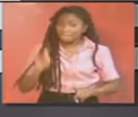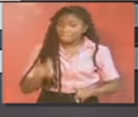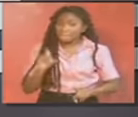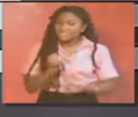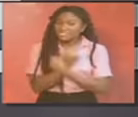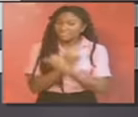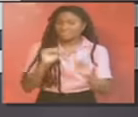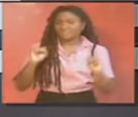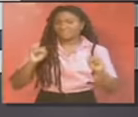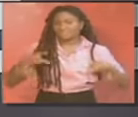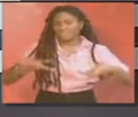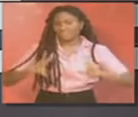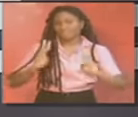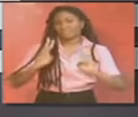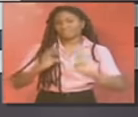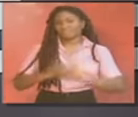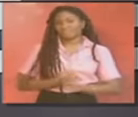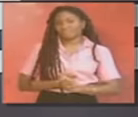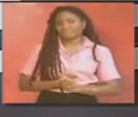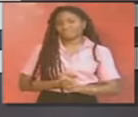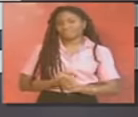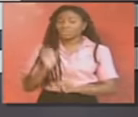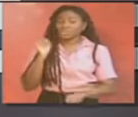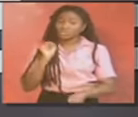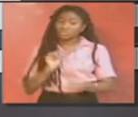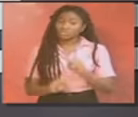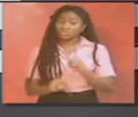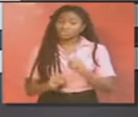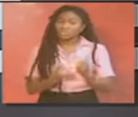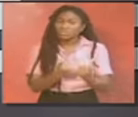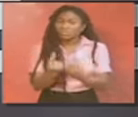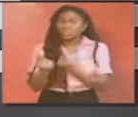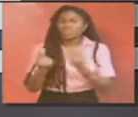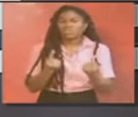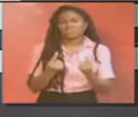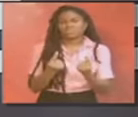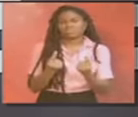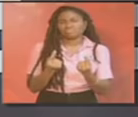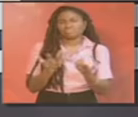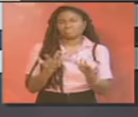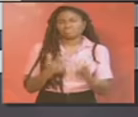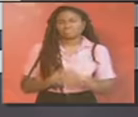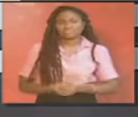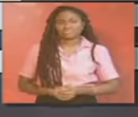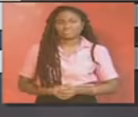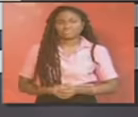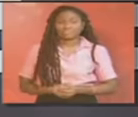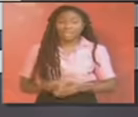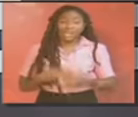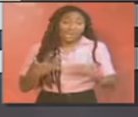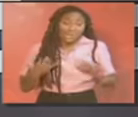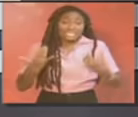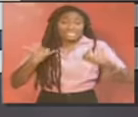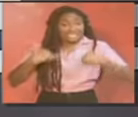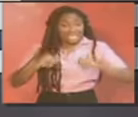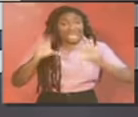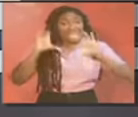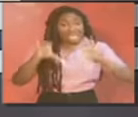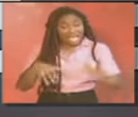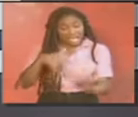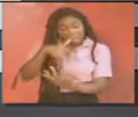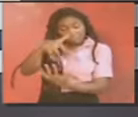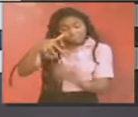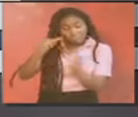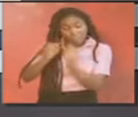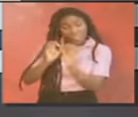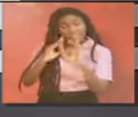manner. So here are some things that we can do to cope. We can still spend time with family,